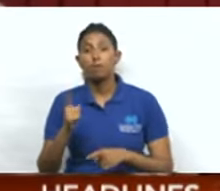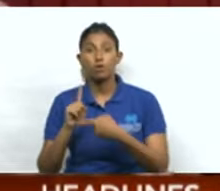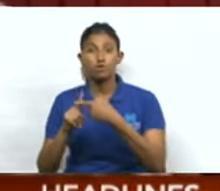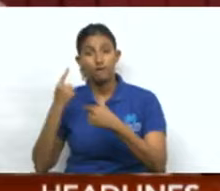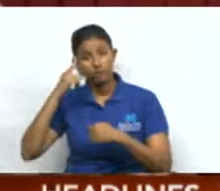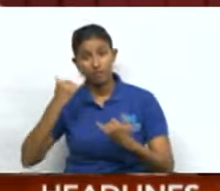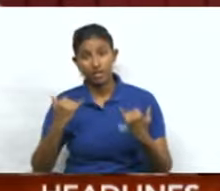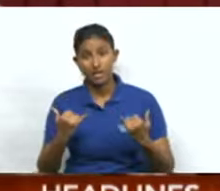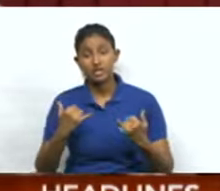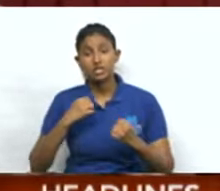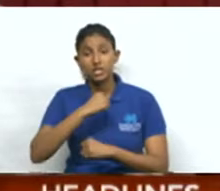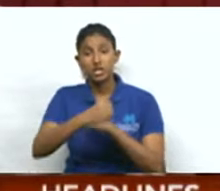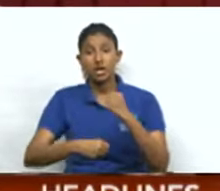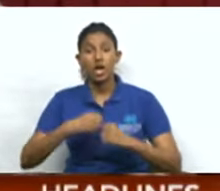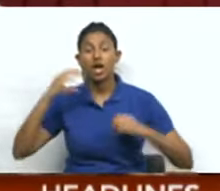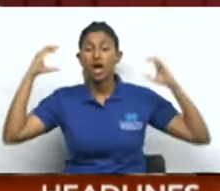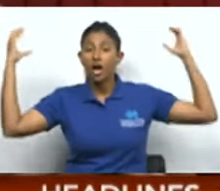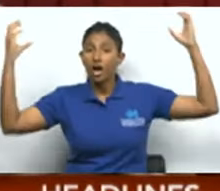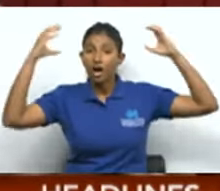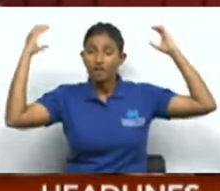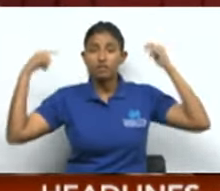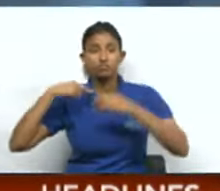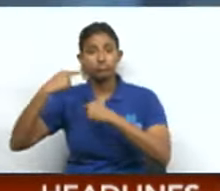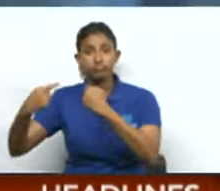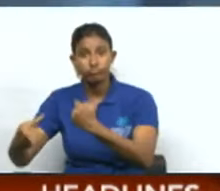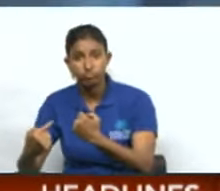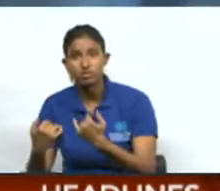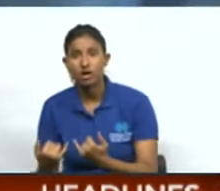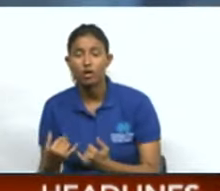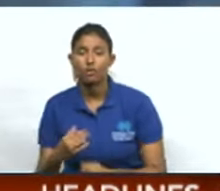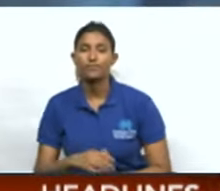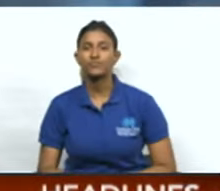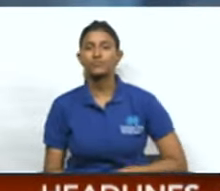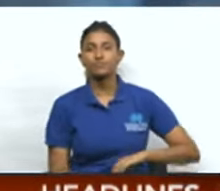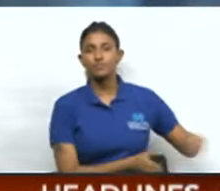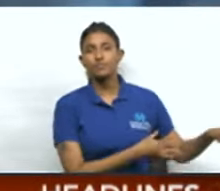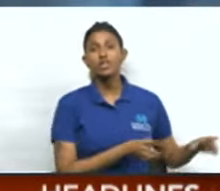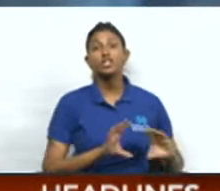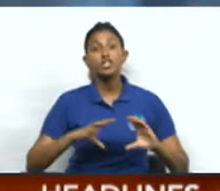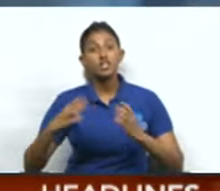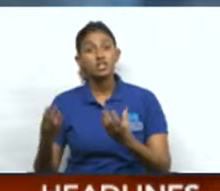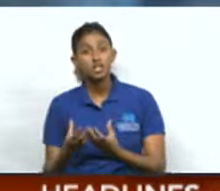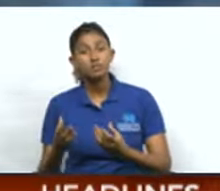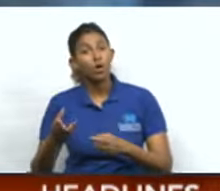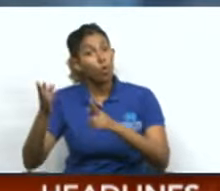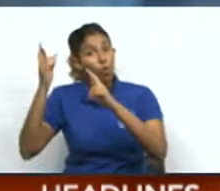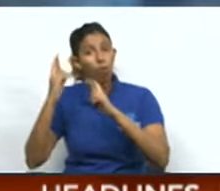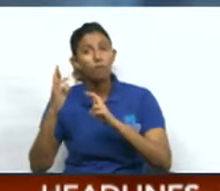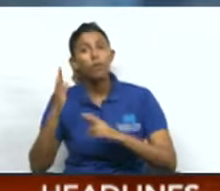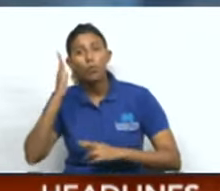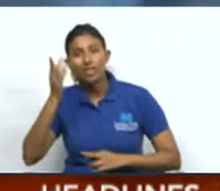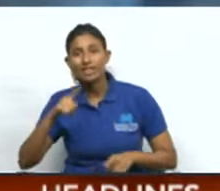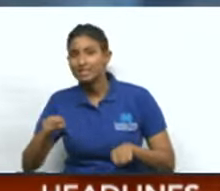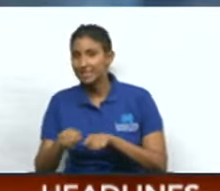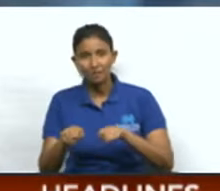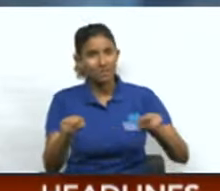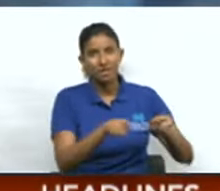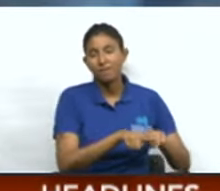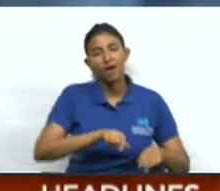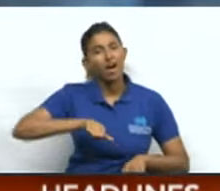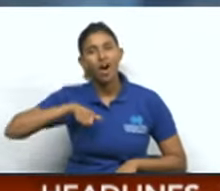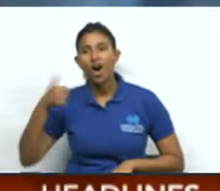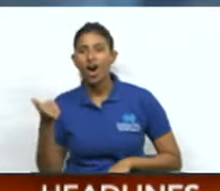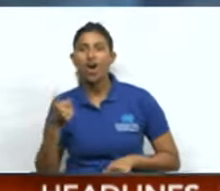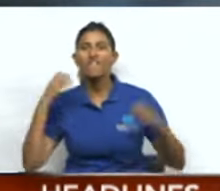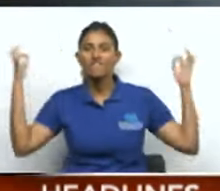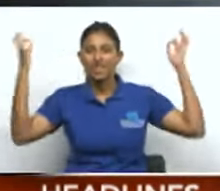and even on the island in a whole. The chamber hopes this outcome will be the same for all other festivals on the